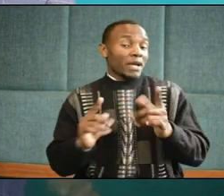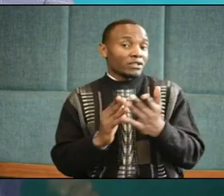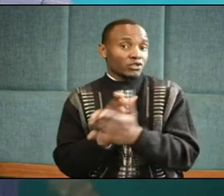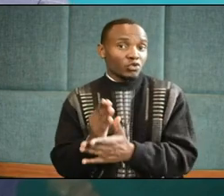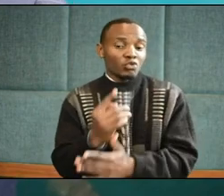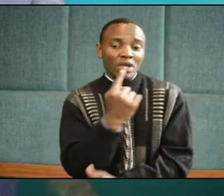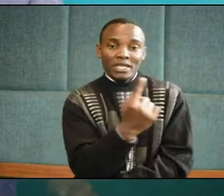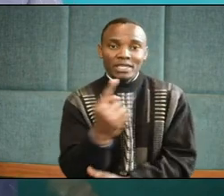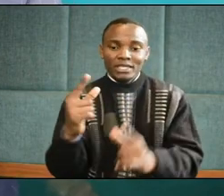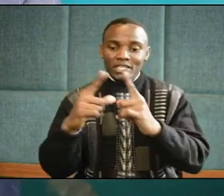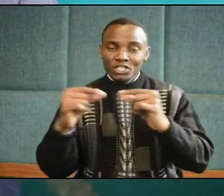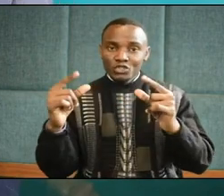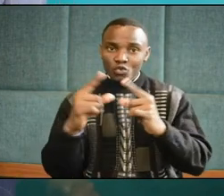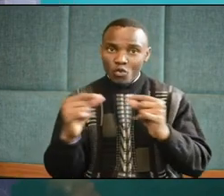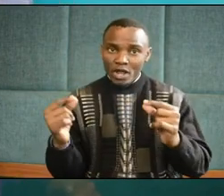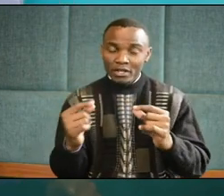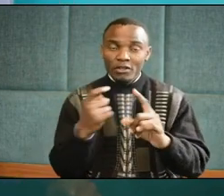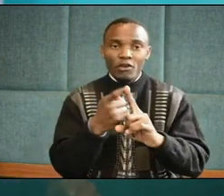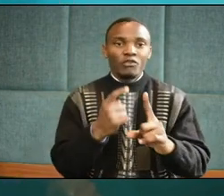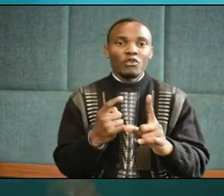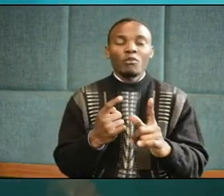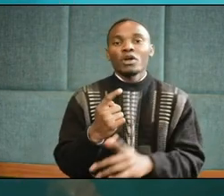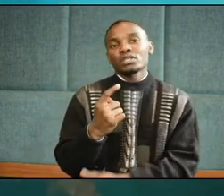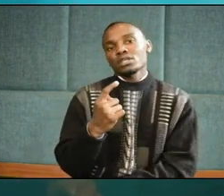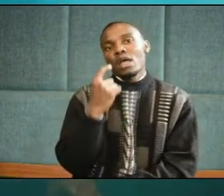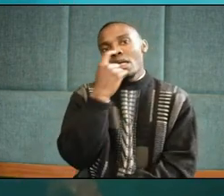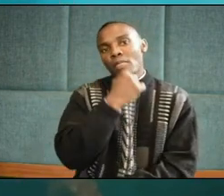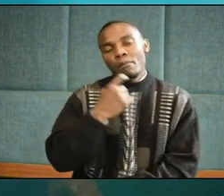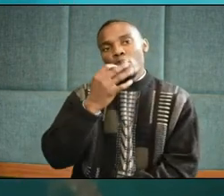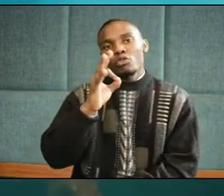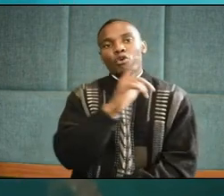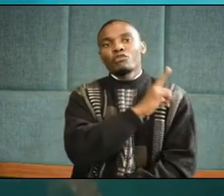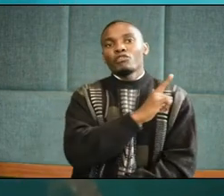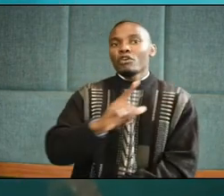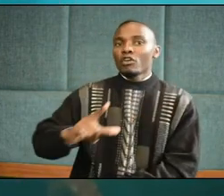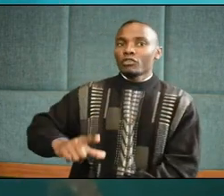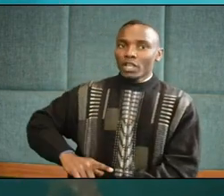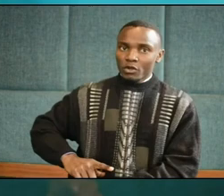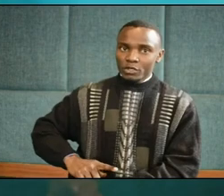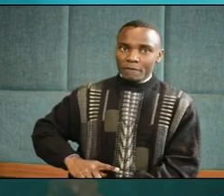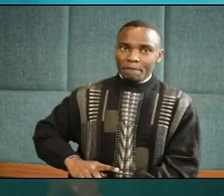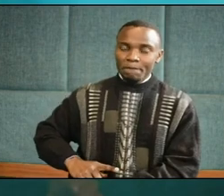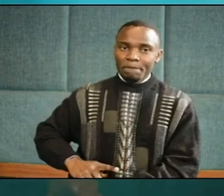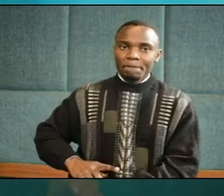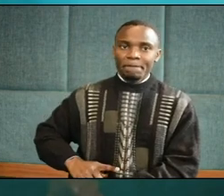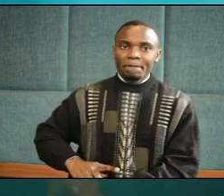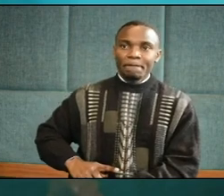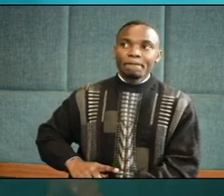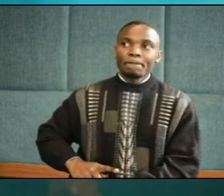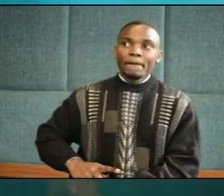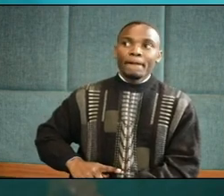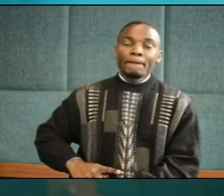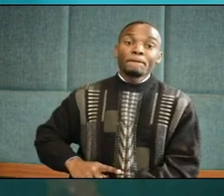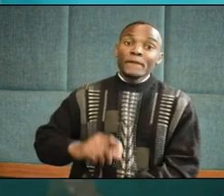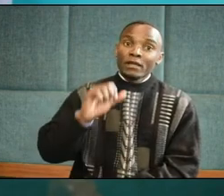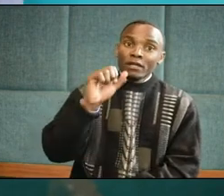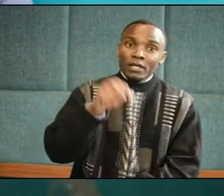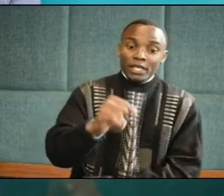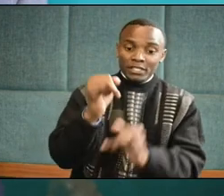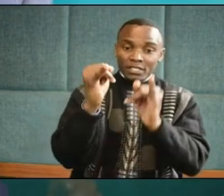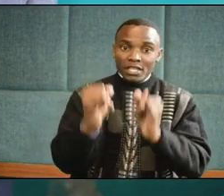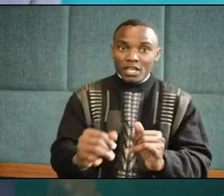word that proceeds from the mouth of the Lord. Yes, it is a